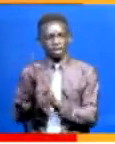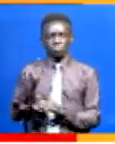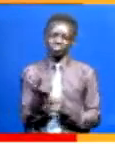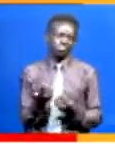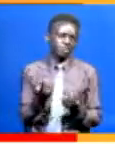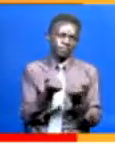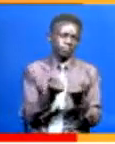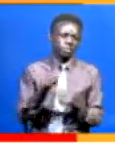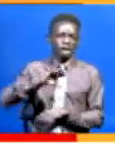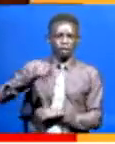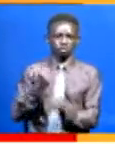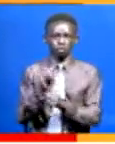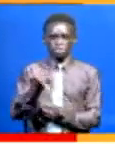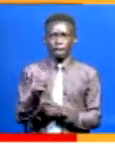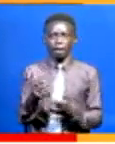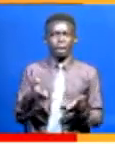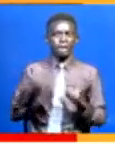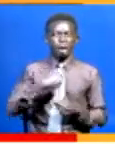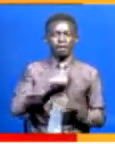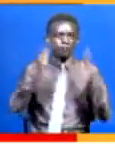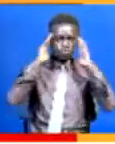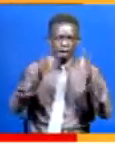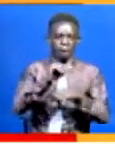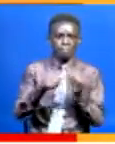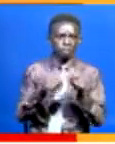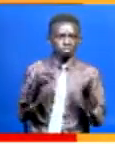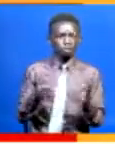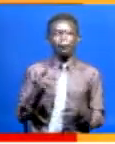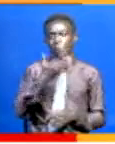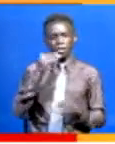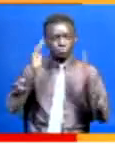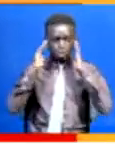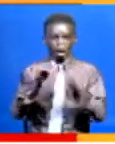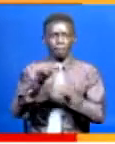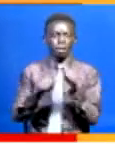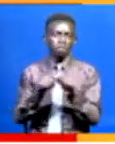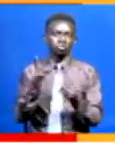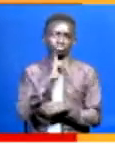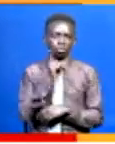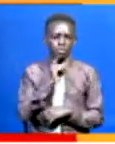So let's not just focus about today, but focus about tomorrow. That's mm-hmm. the only way we can have a permanent solution to the current financial crisis. Mm-hmm.